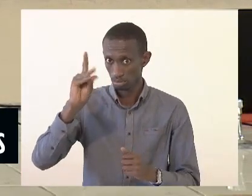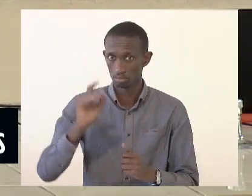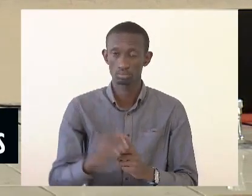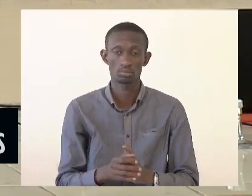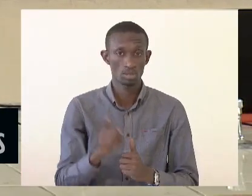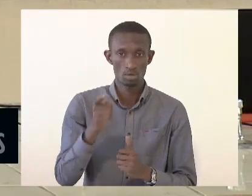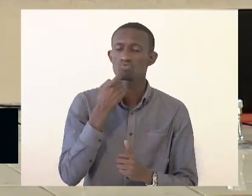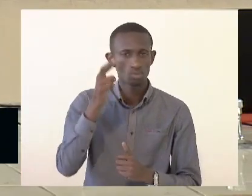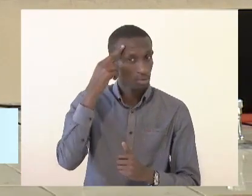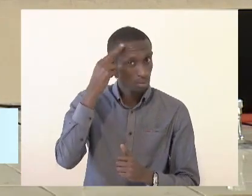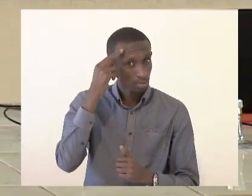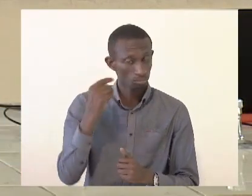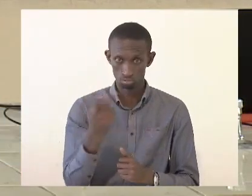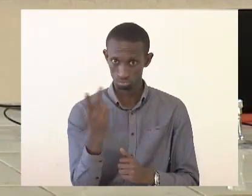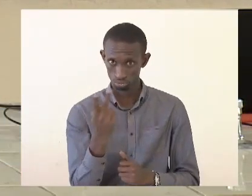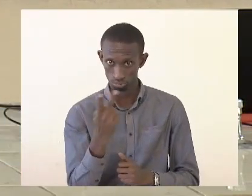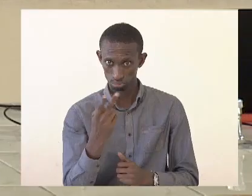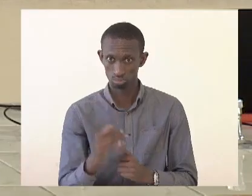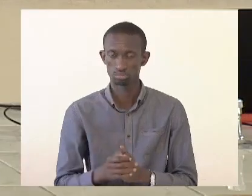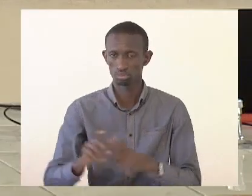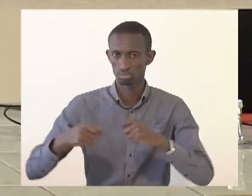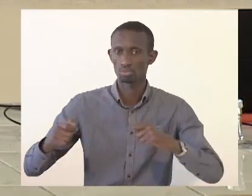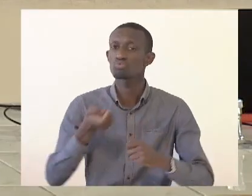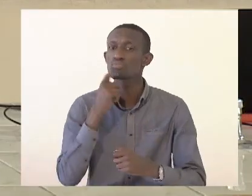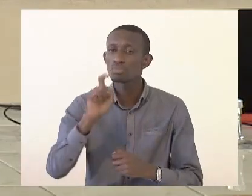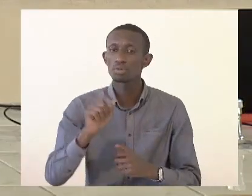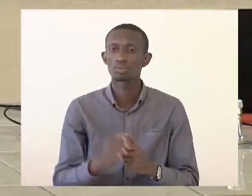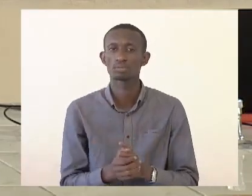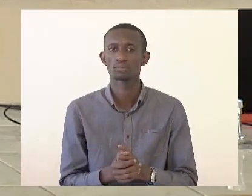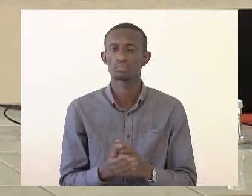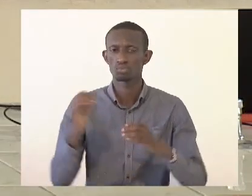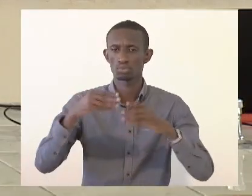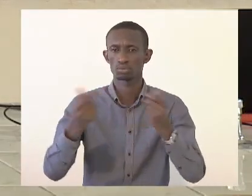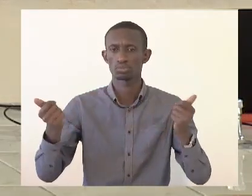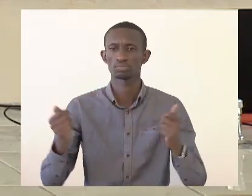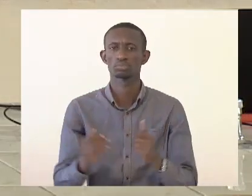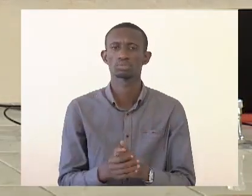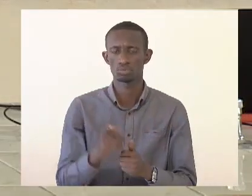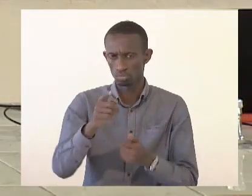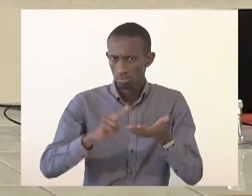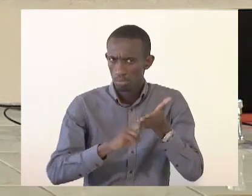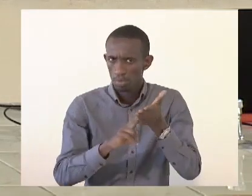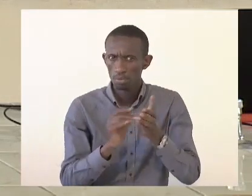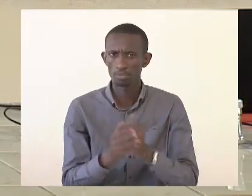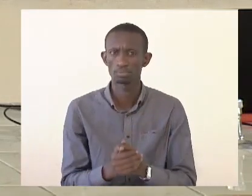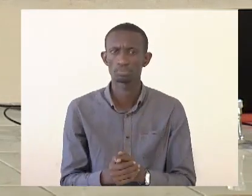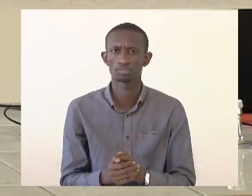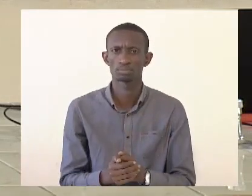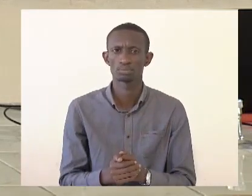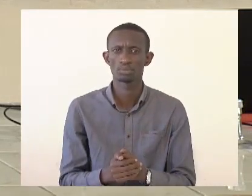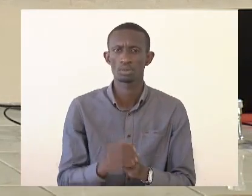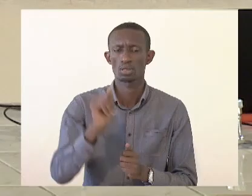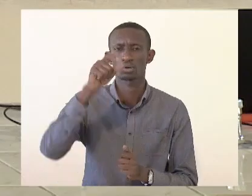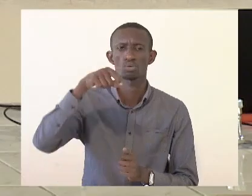here we should remember that the 2 reagents should be in aqueous solution, so we use aqueous sodium